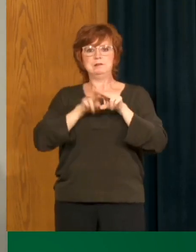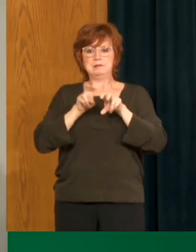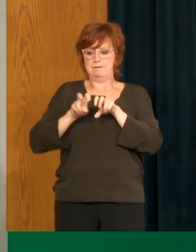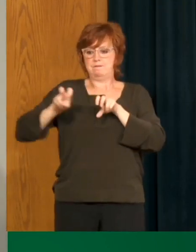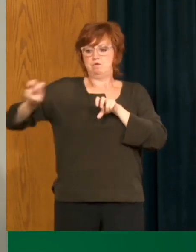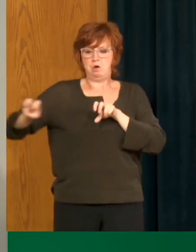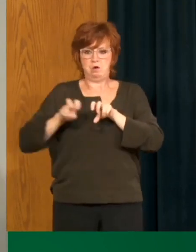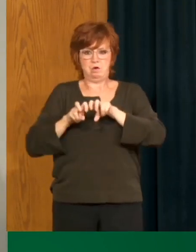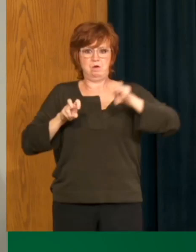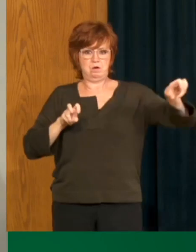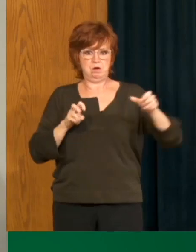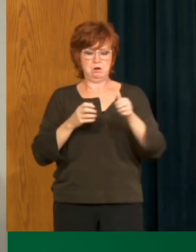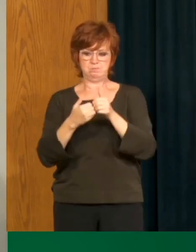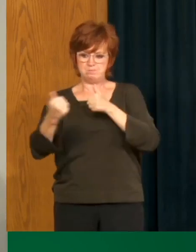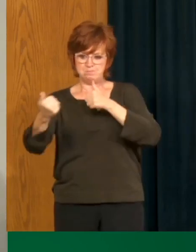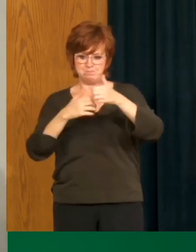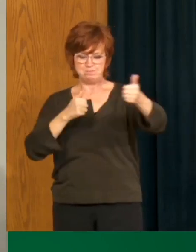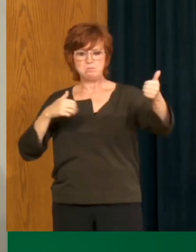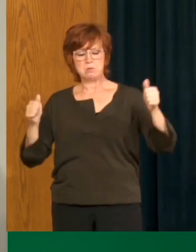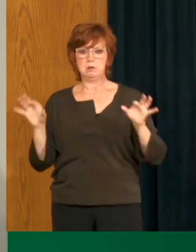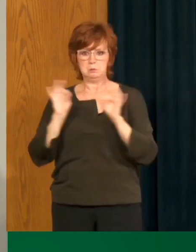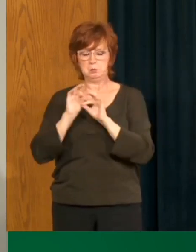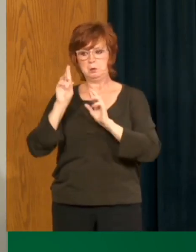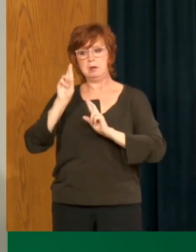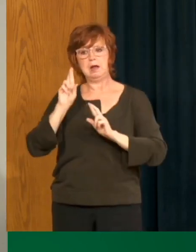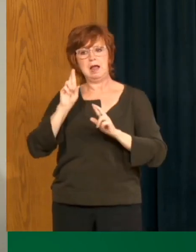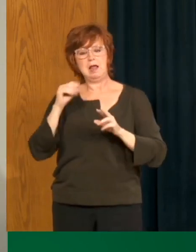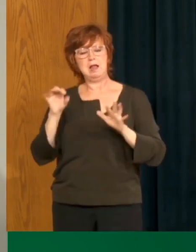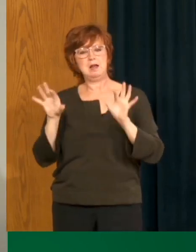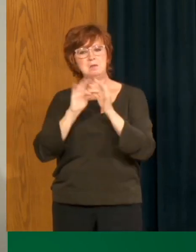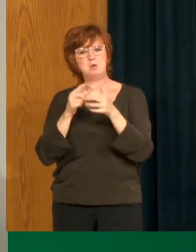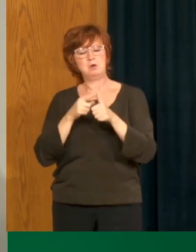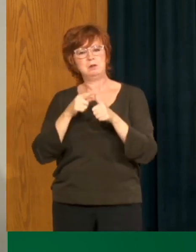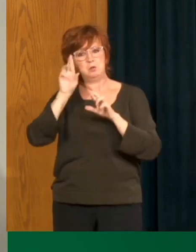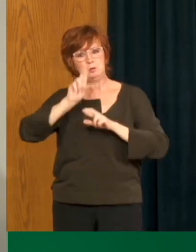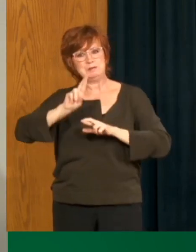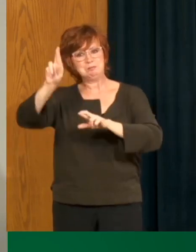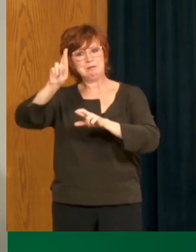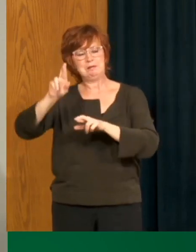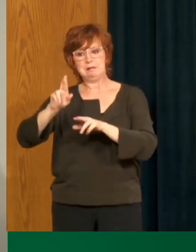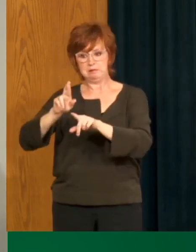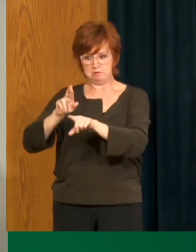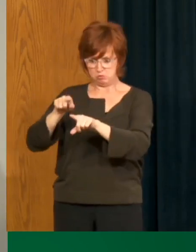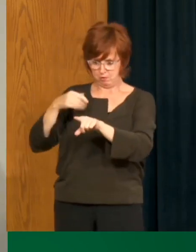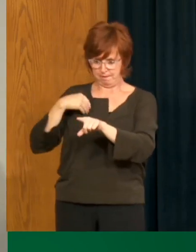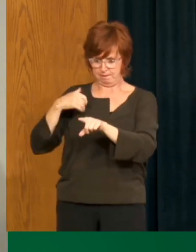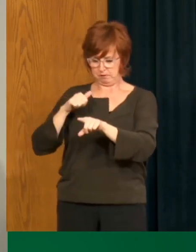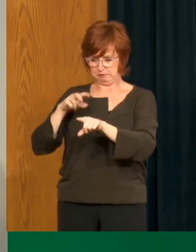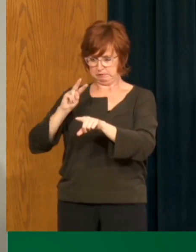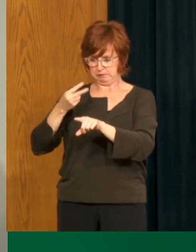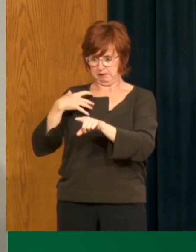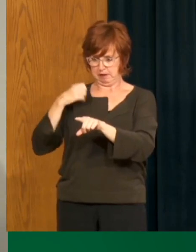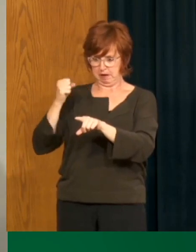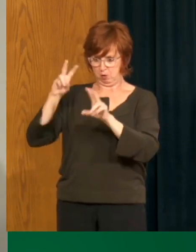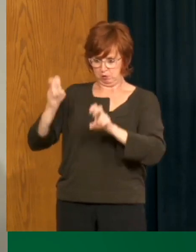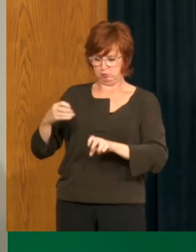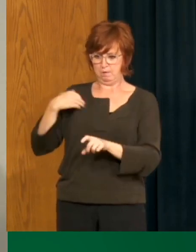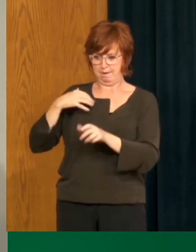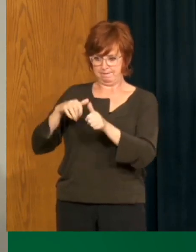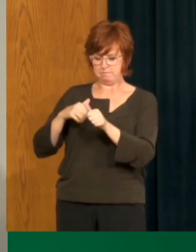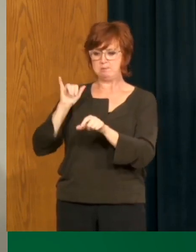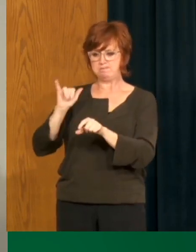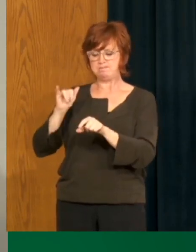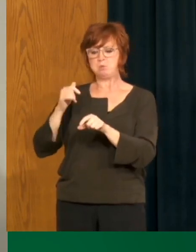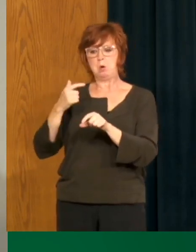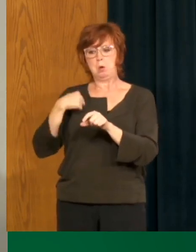others who may be at greater risk. Because we know that these measures have kept our numbers overall